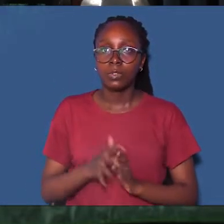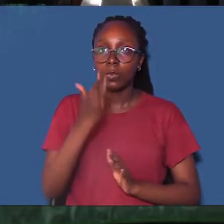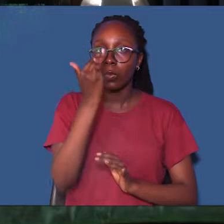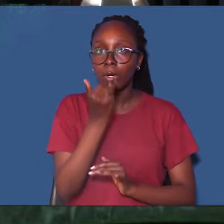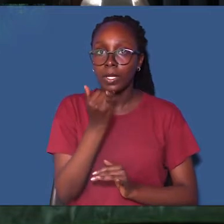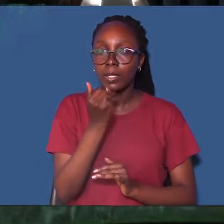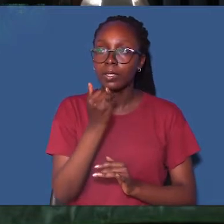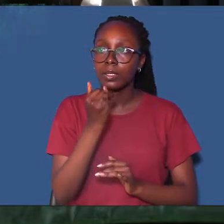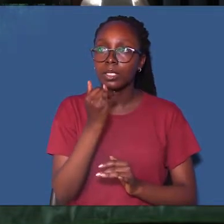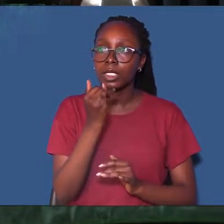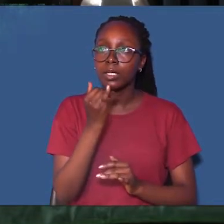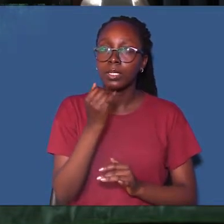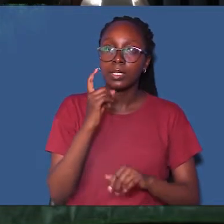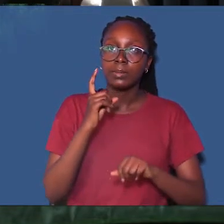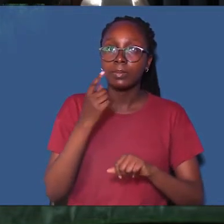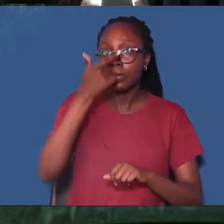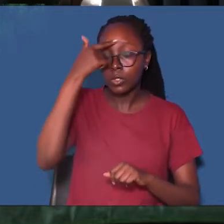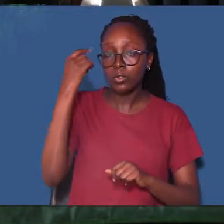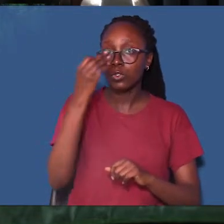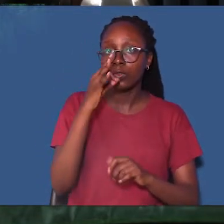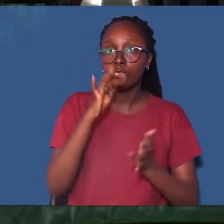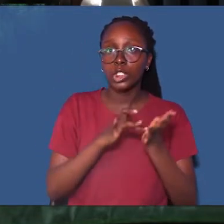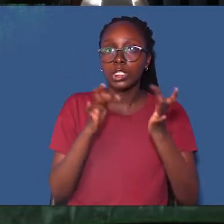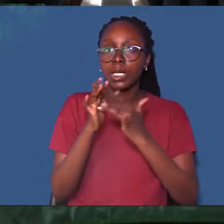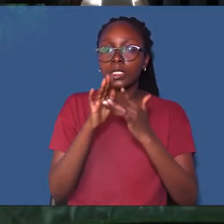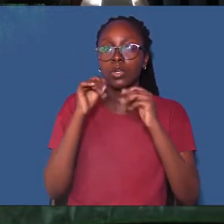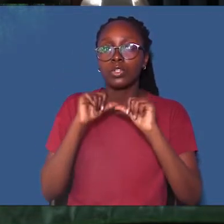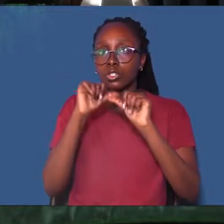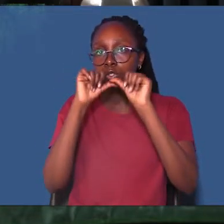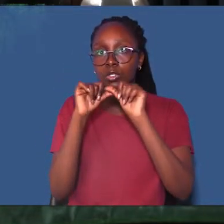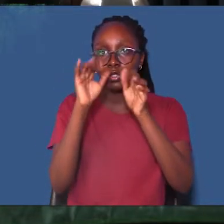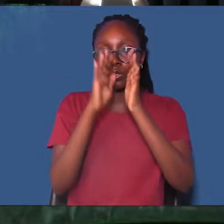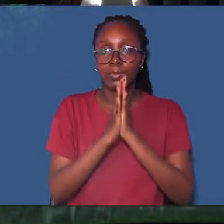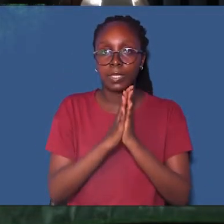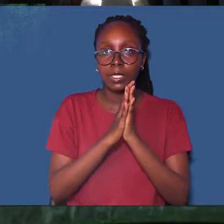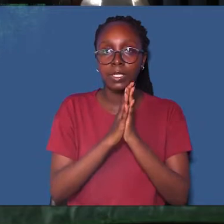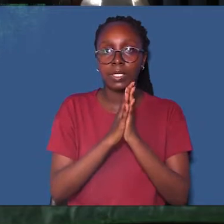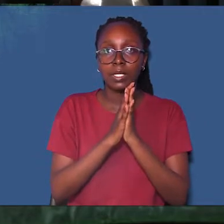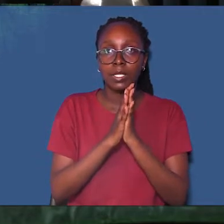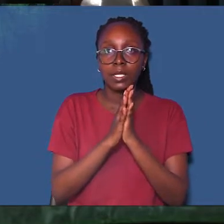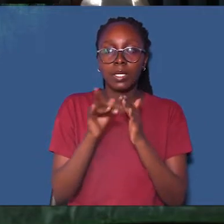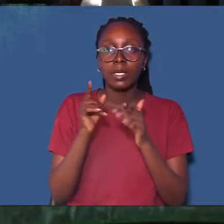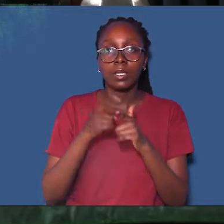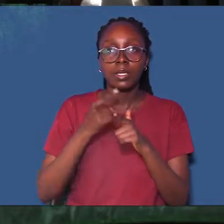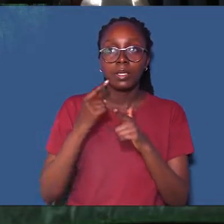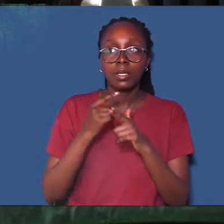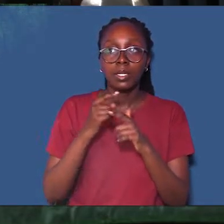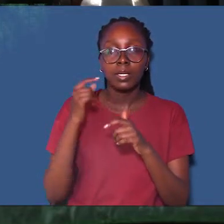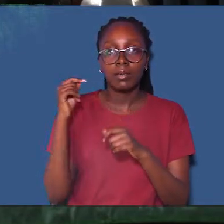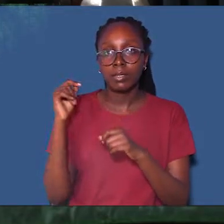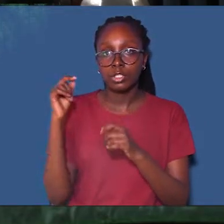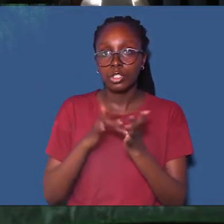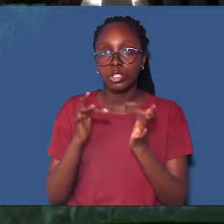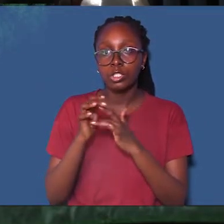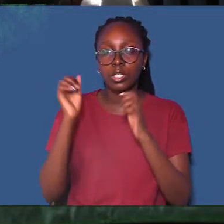Because of Jesus's prayer life, he was able to also practice